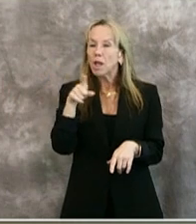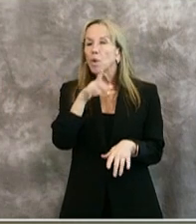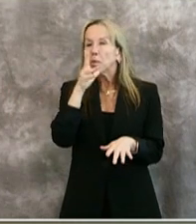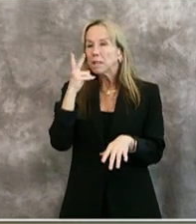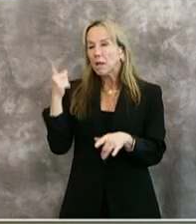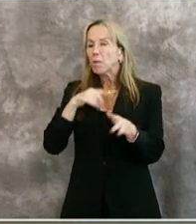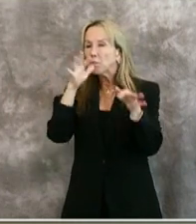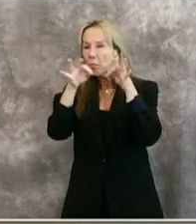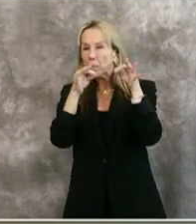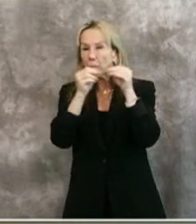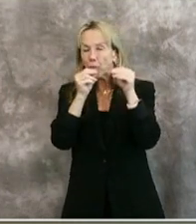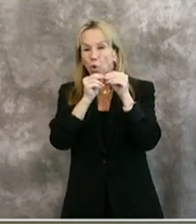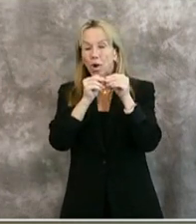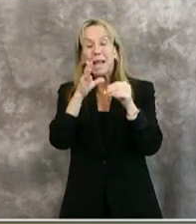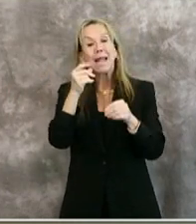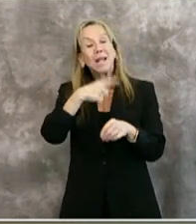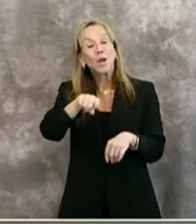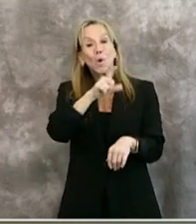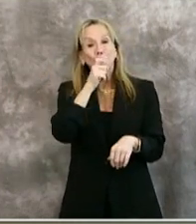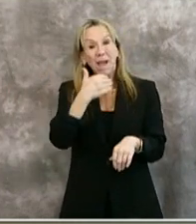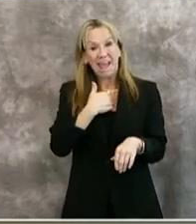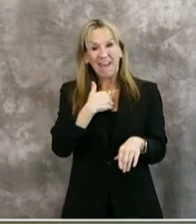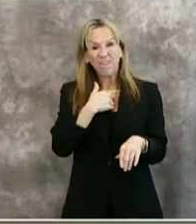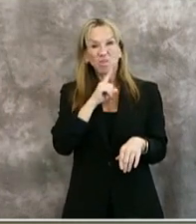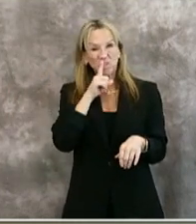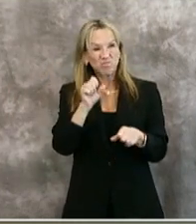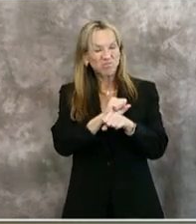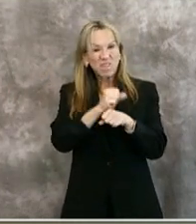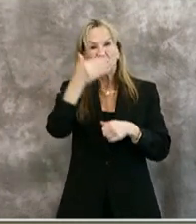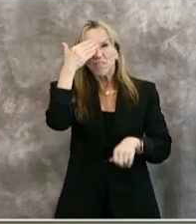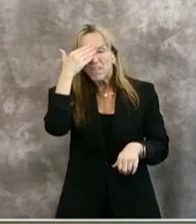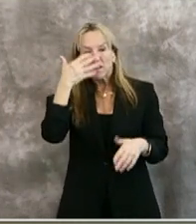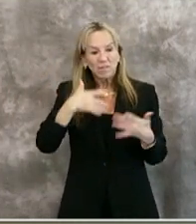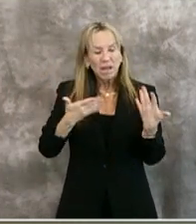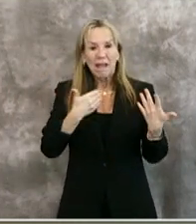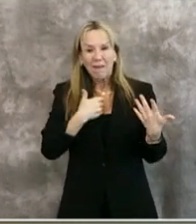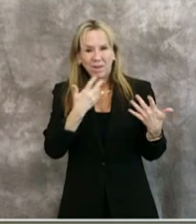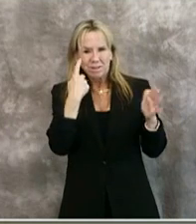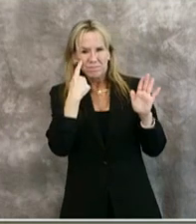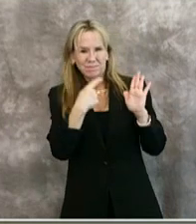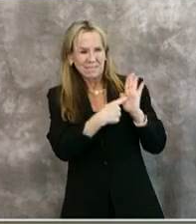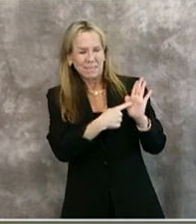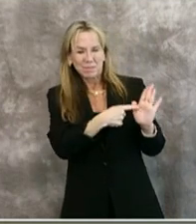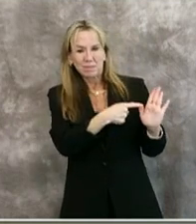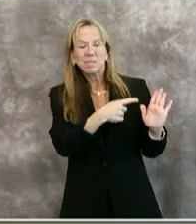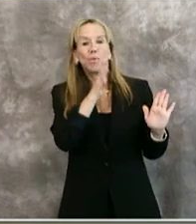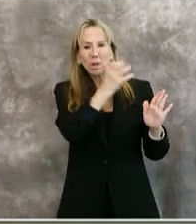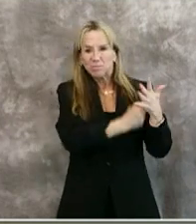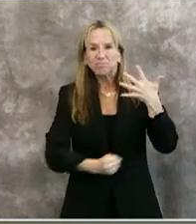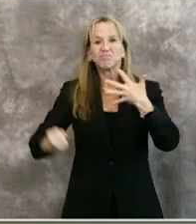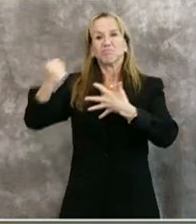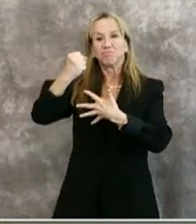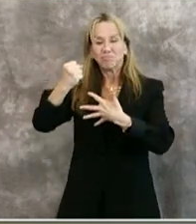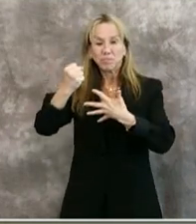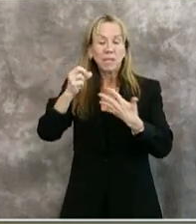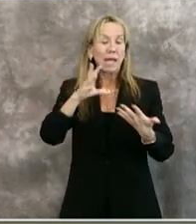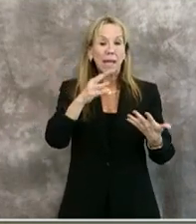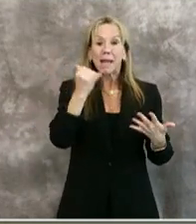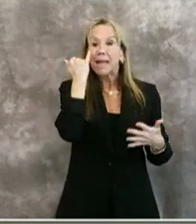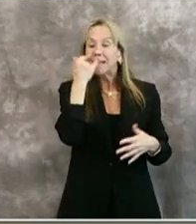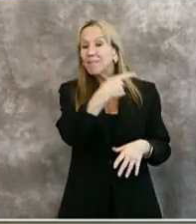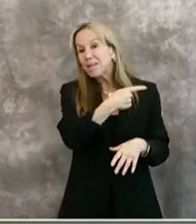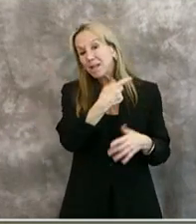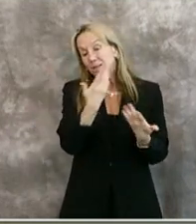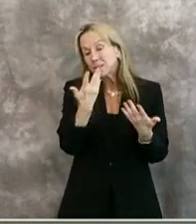on individuals who are symptomatic or individuals who are asymptomatic that fit into some of our priority groups like healthcare